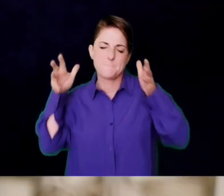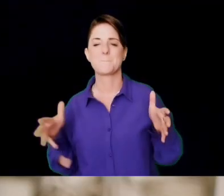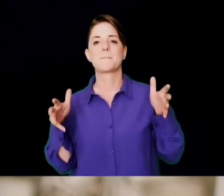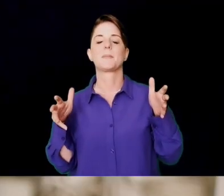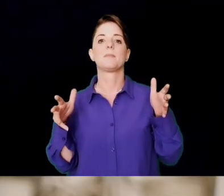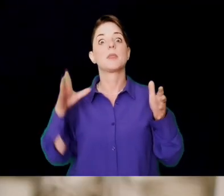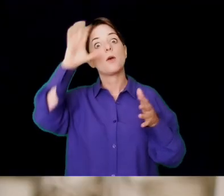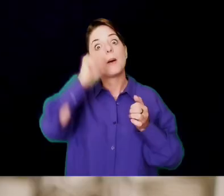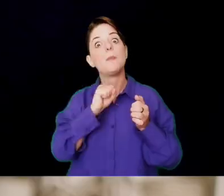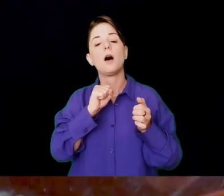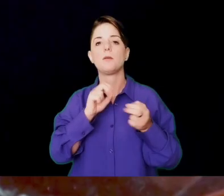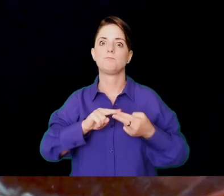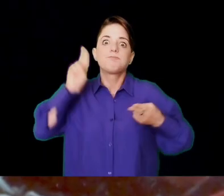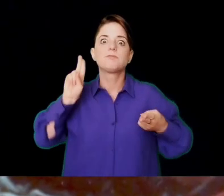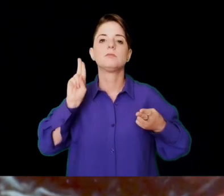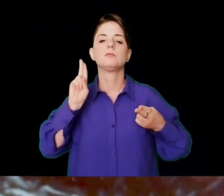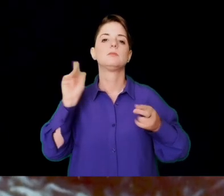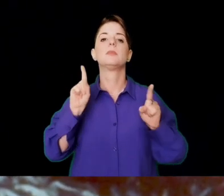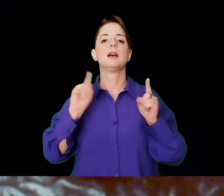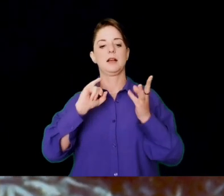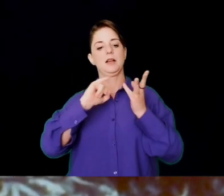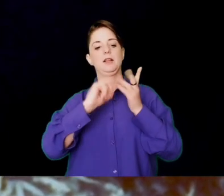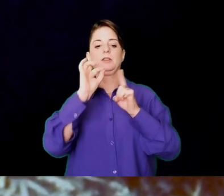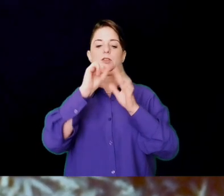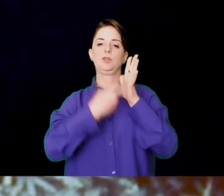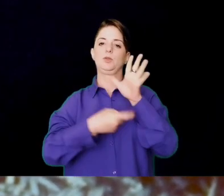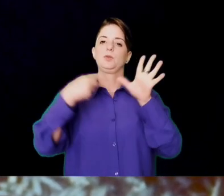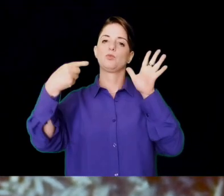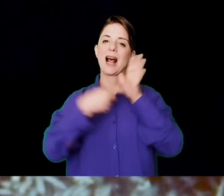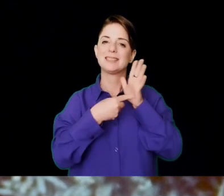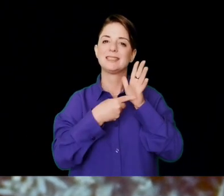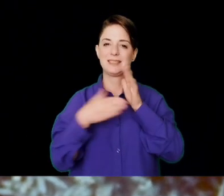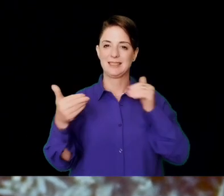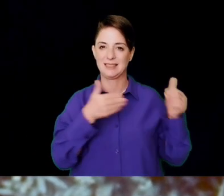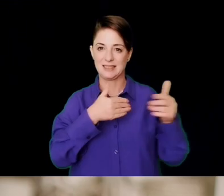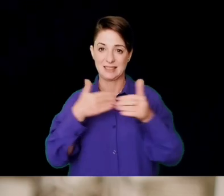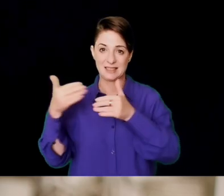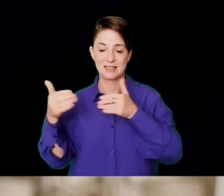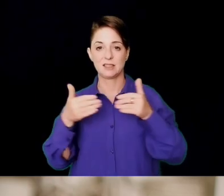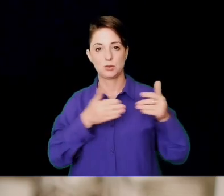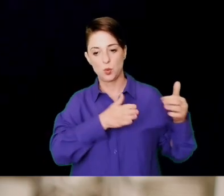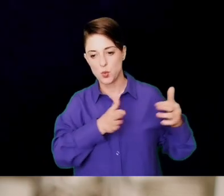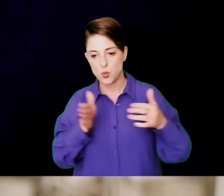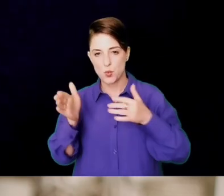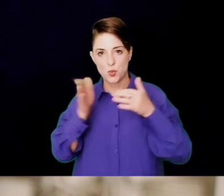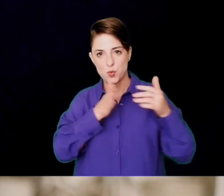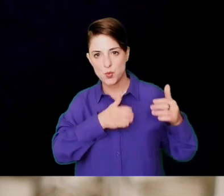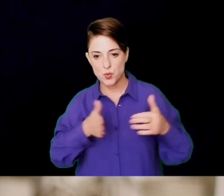I can remember when we had boom time on sprat. They used to come in along the